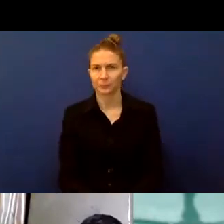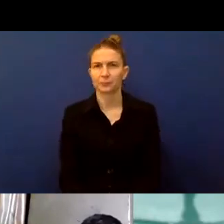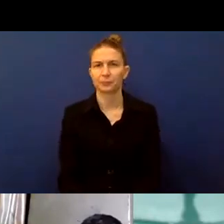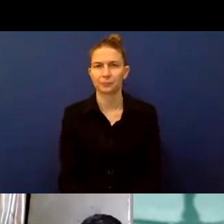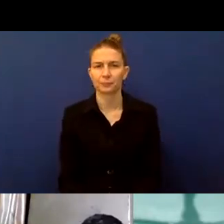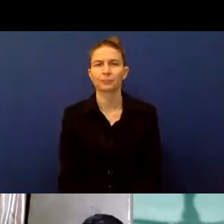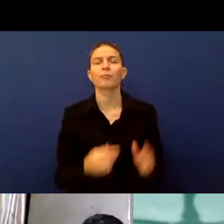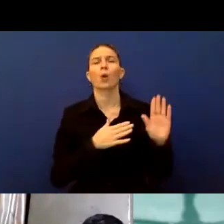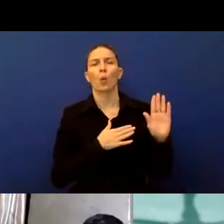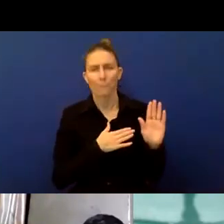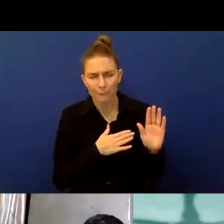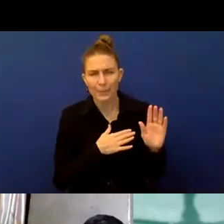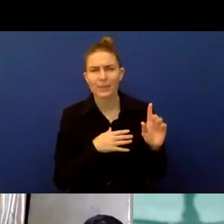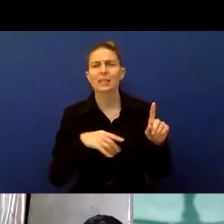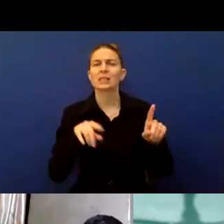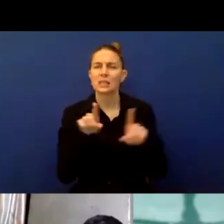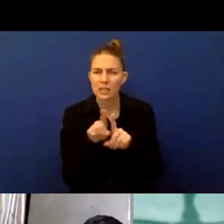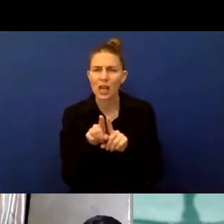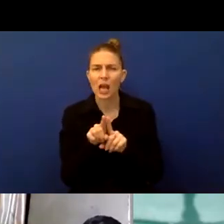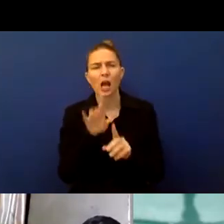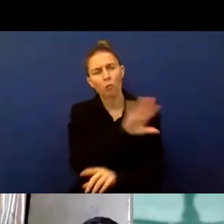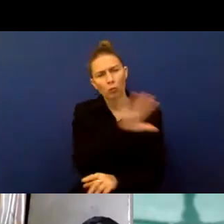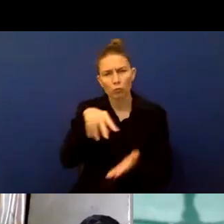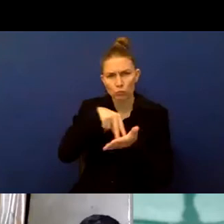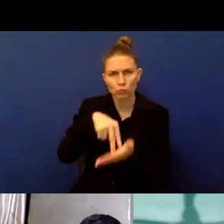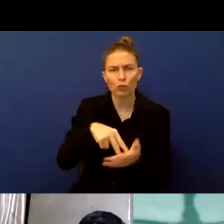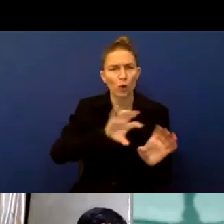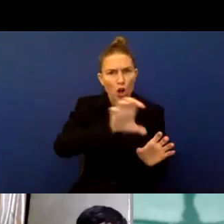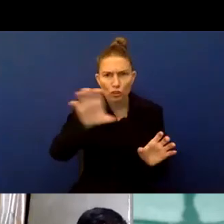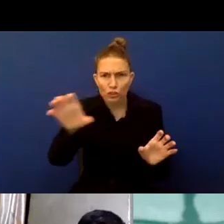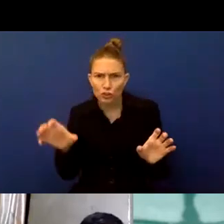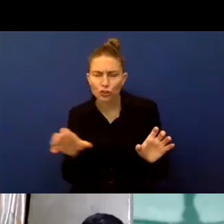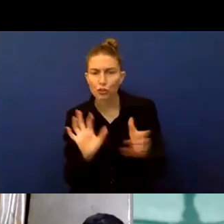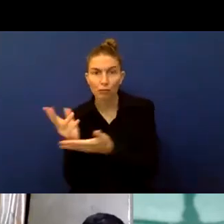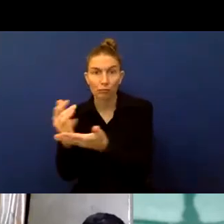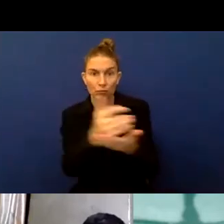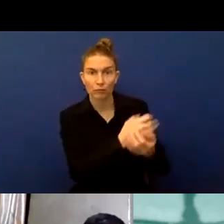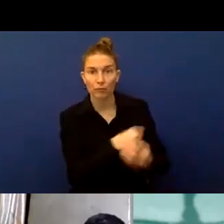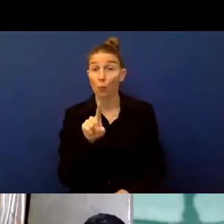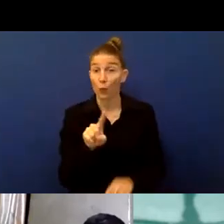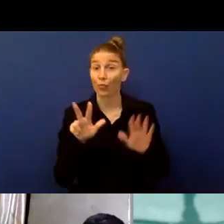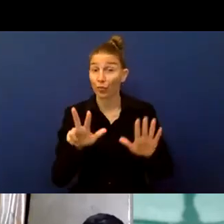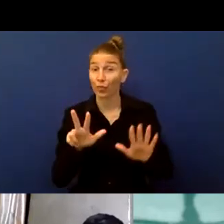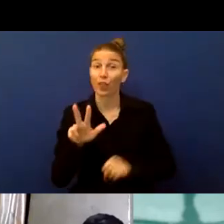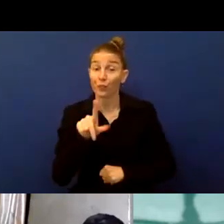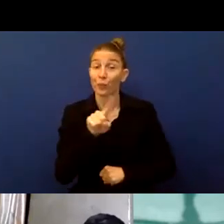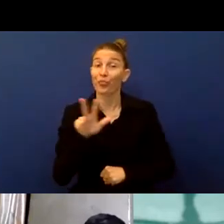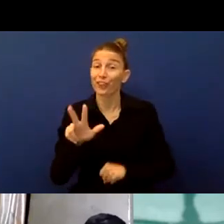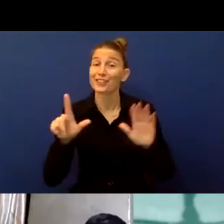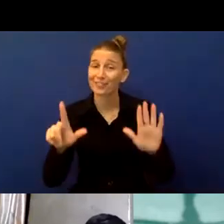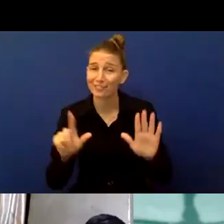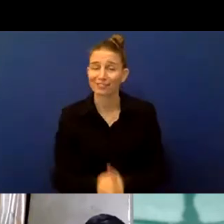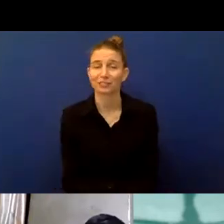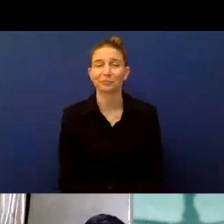to implement, and then actual results of countries. And the first thing I would say is that to start